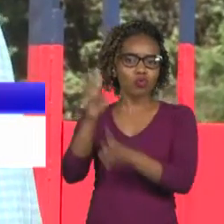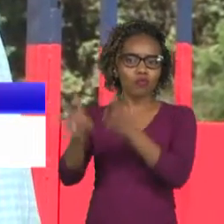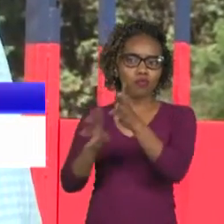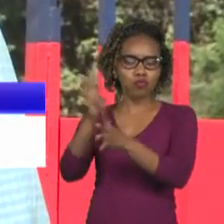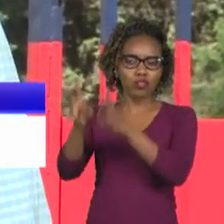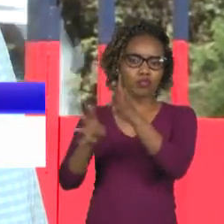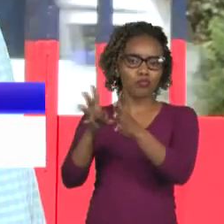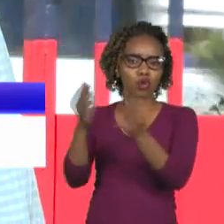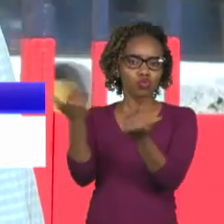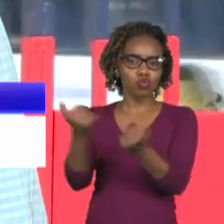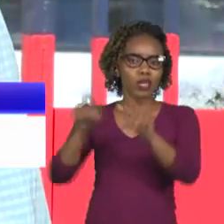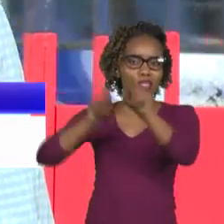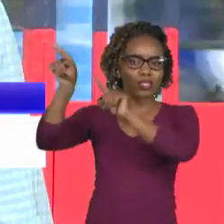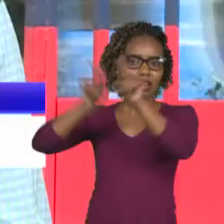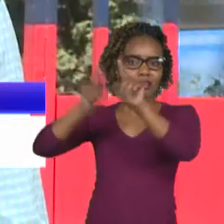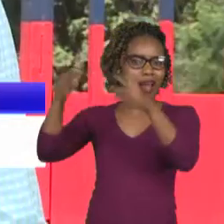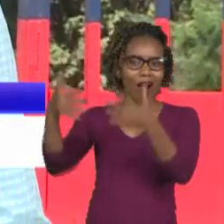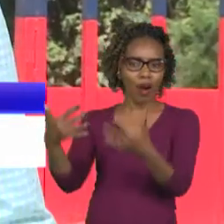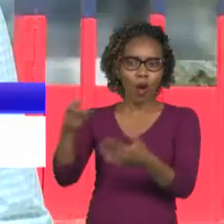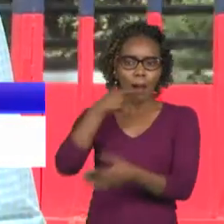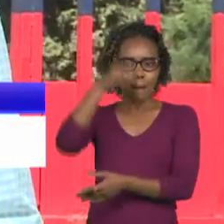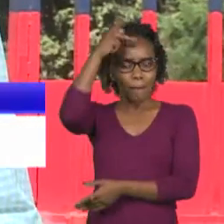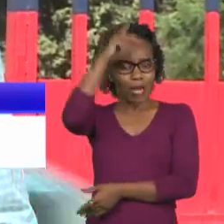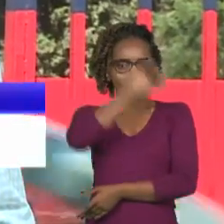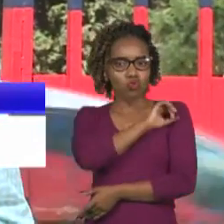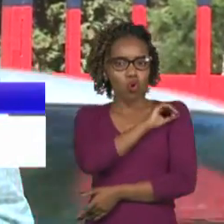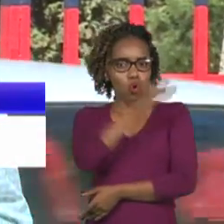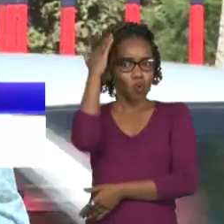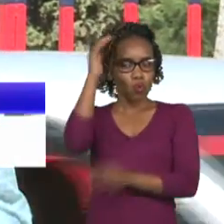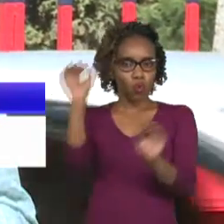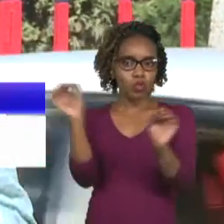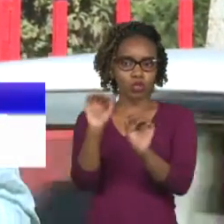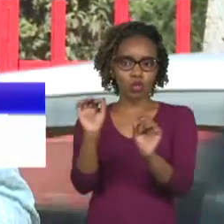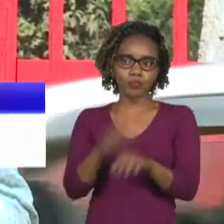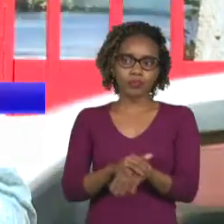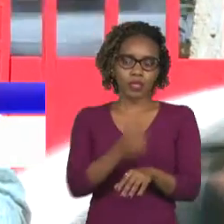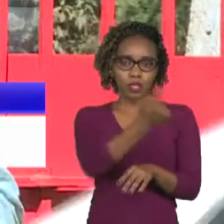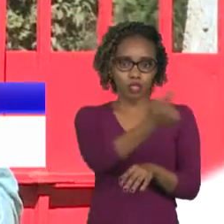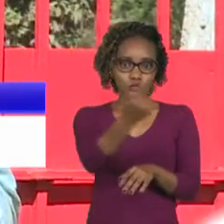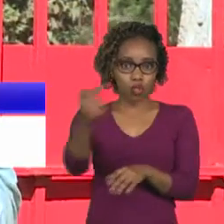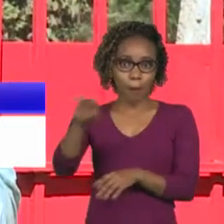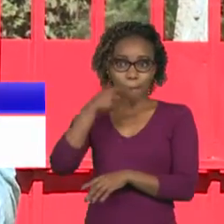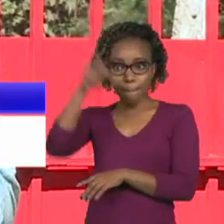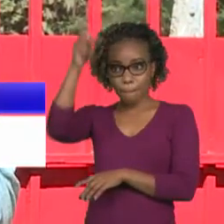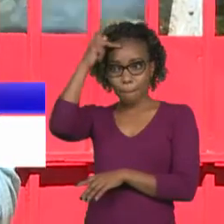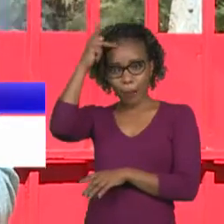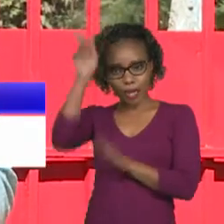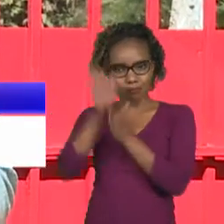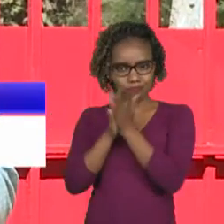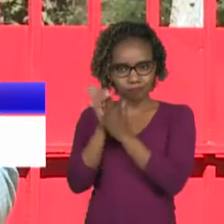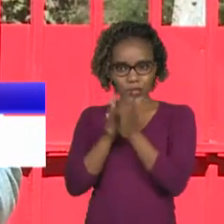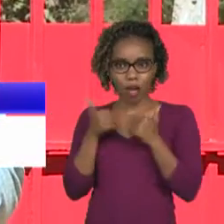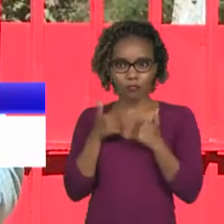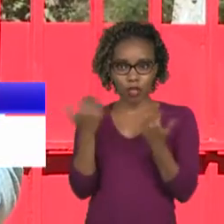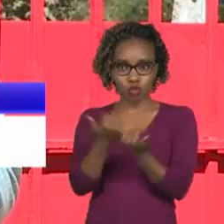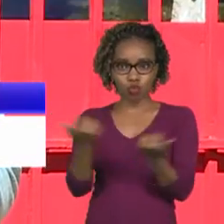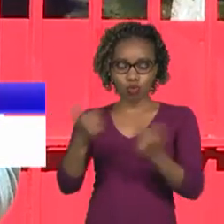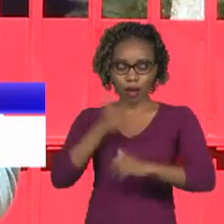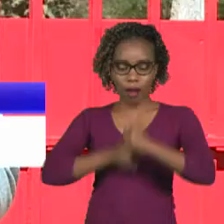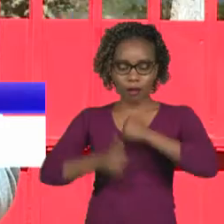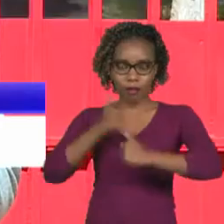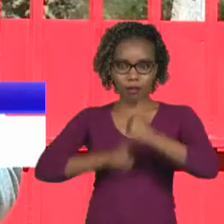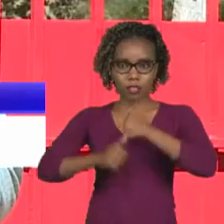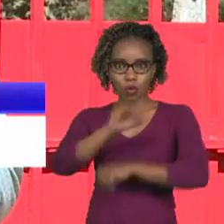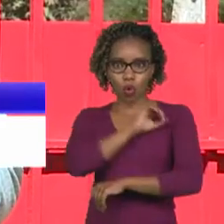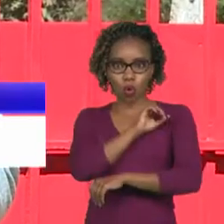that far without raising suspicion from their parents. It is now upon each and every parent to take keen interest in their children's activities